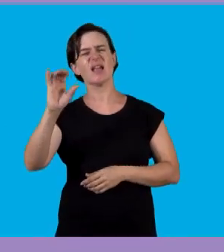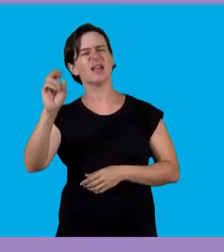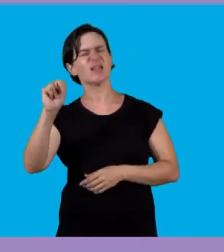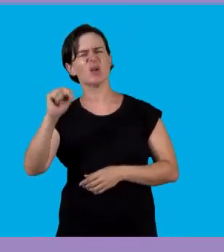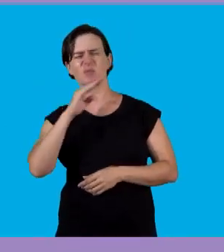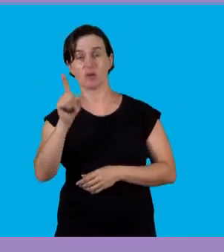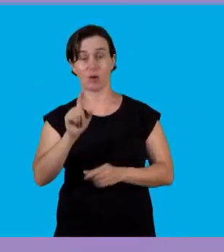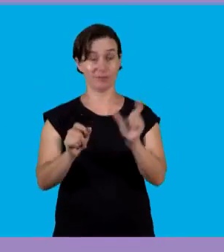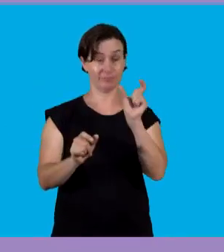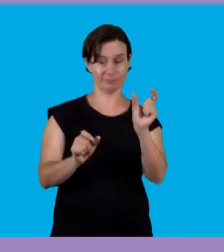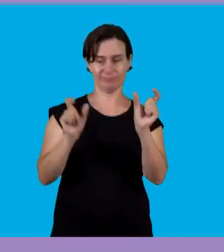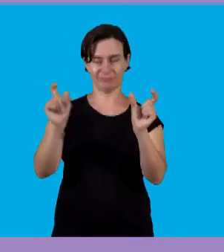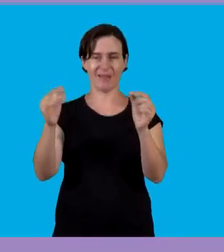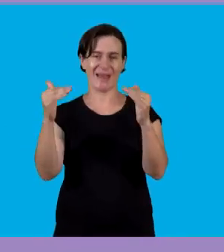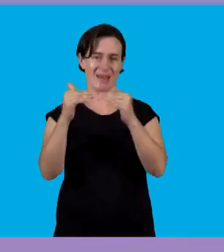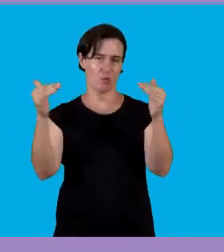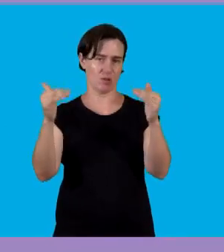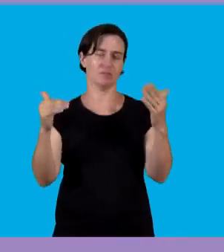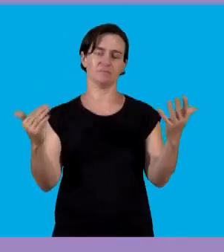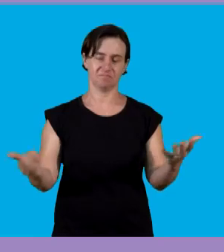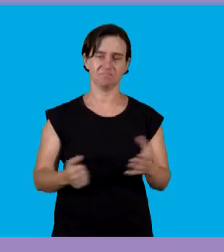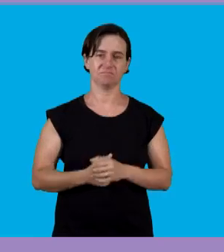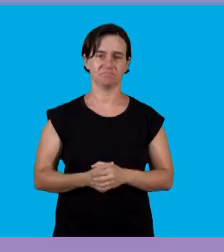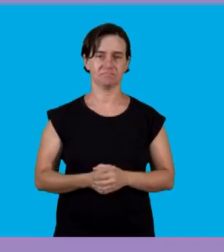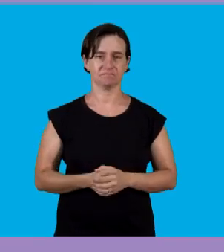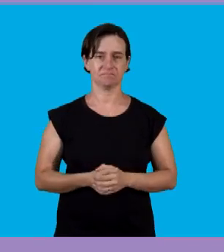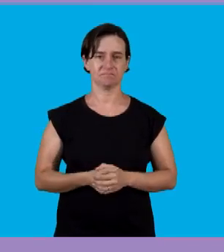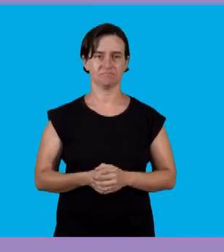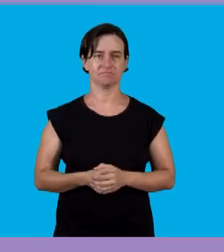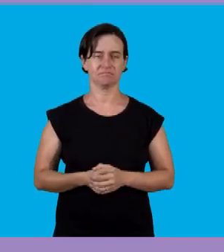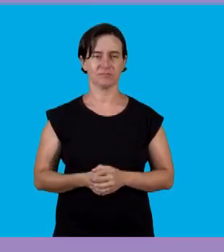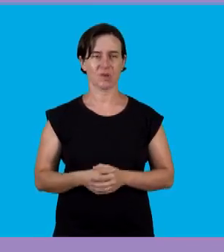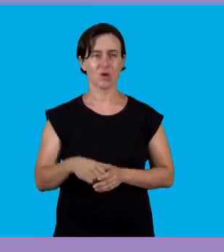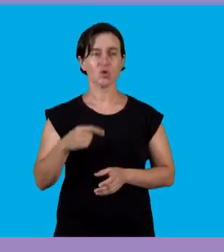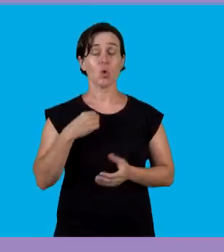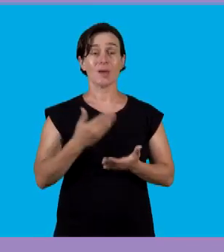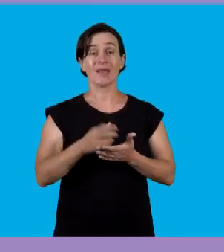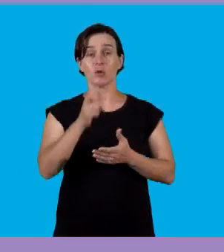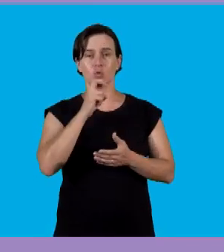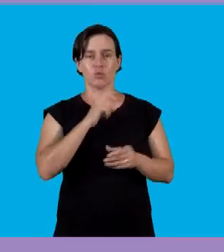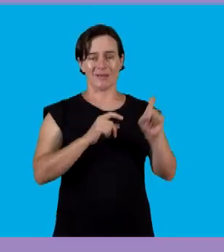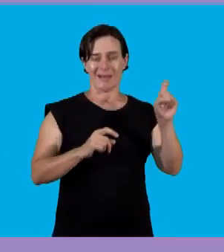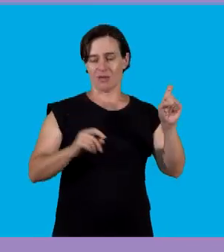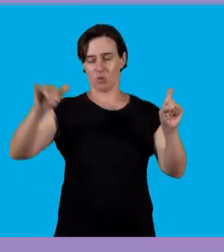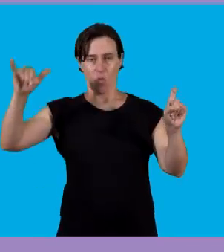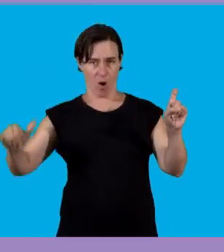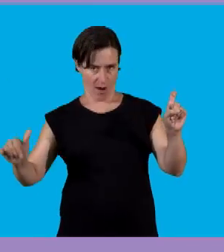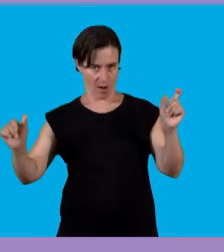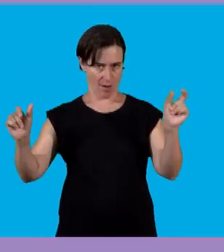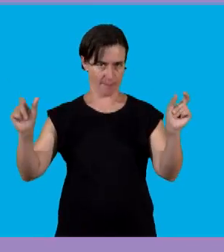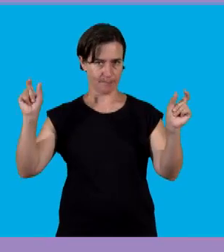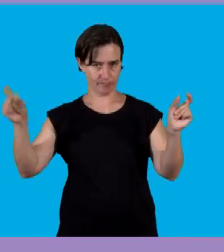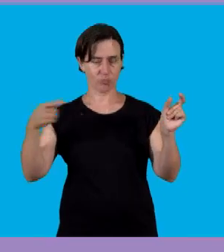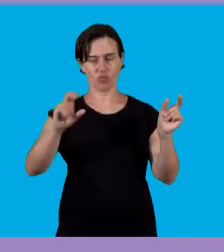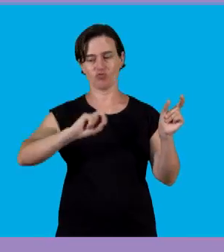are equal to each other. So we are going to use our variables to write down an equation or a formula for